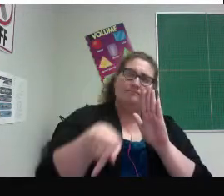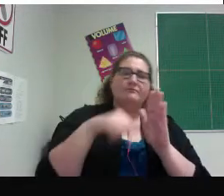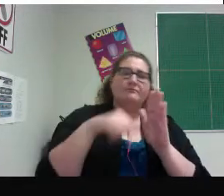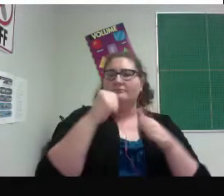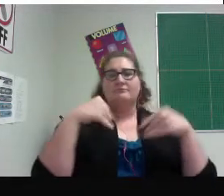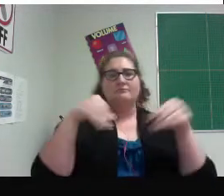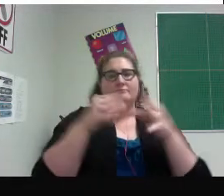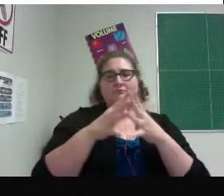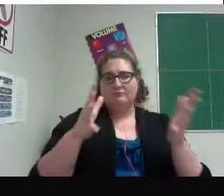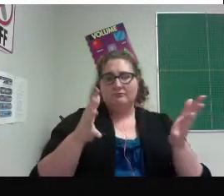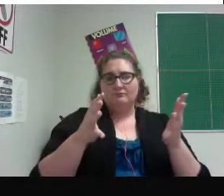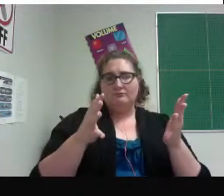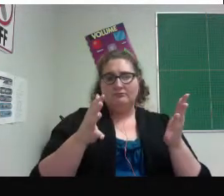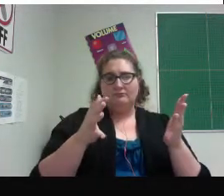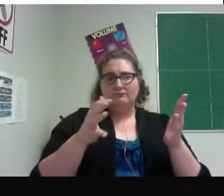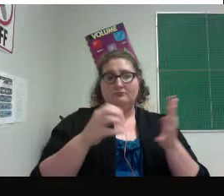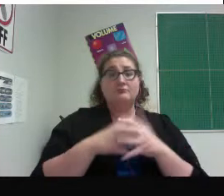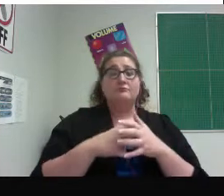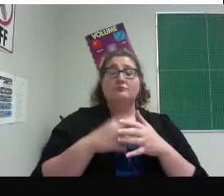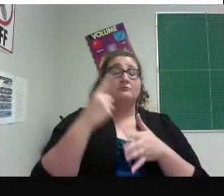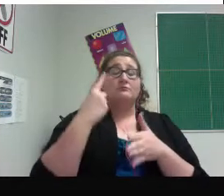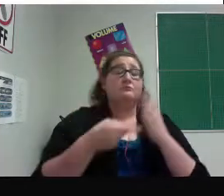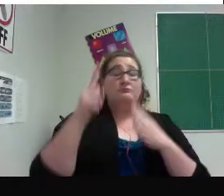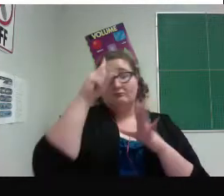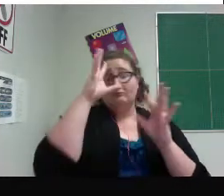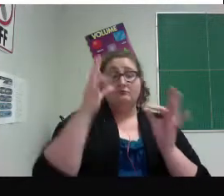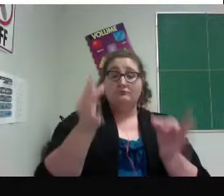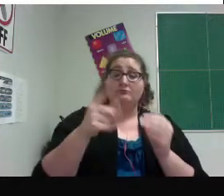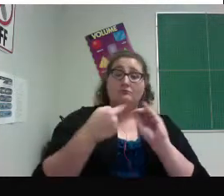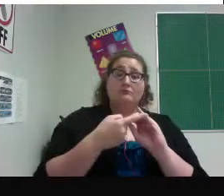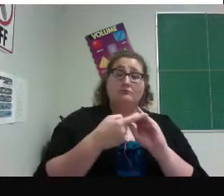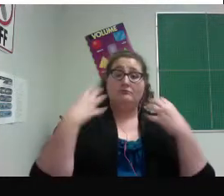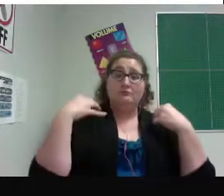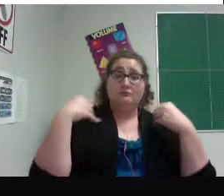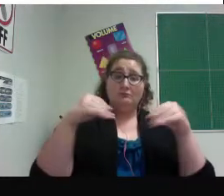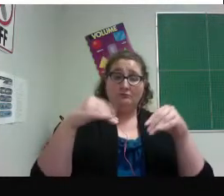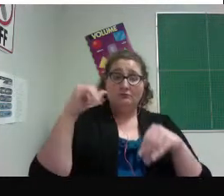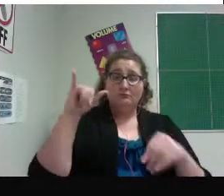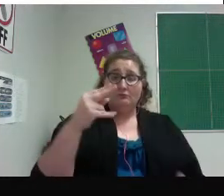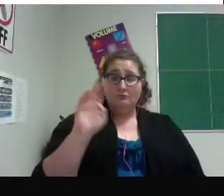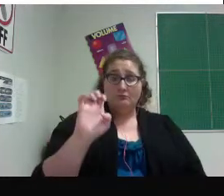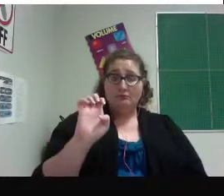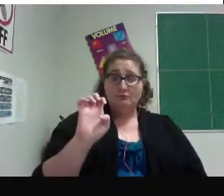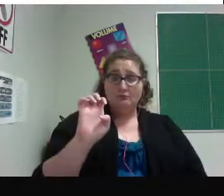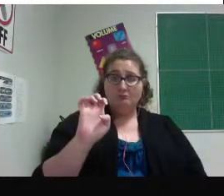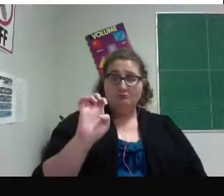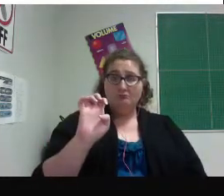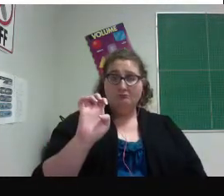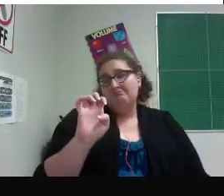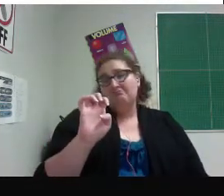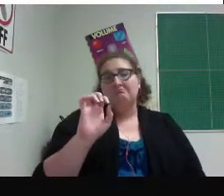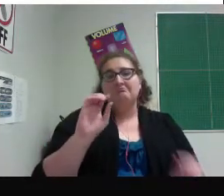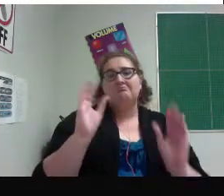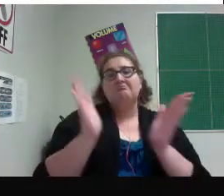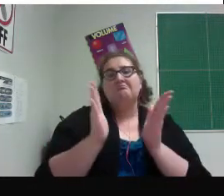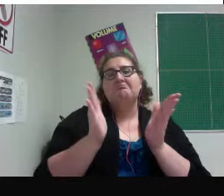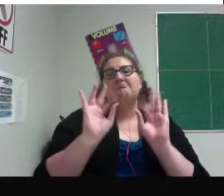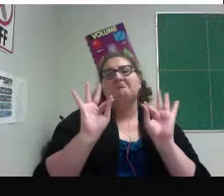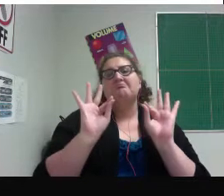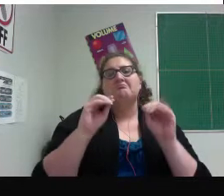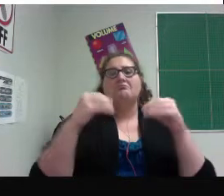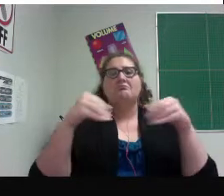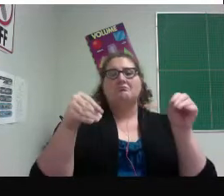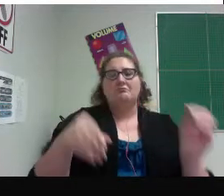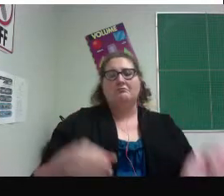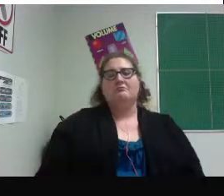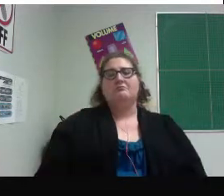decline. They're not selling very many backpacks. So it says, what conjecture can you make about backpack sales in June? Little to no sales.